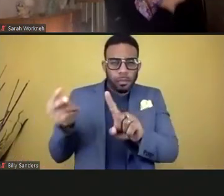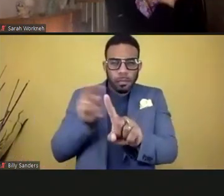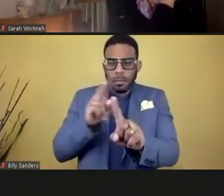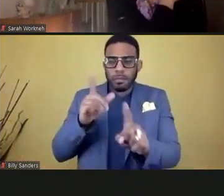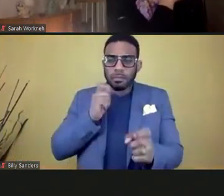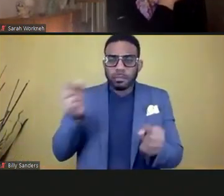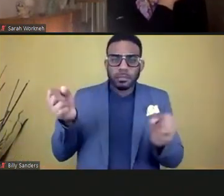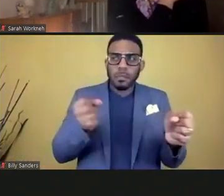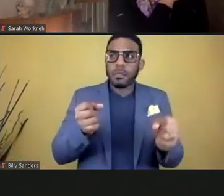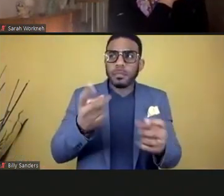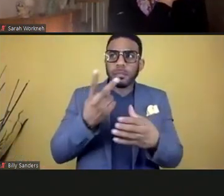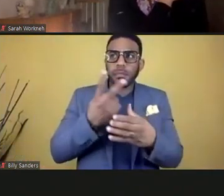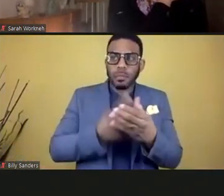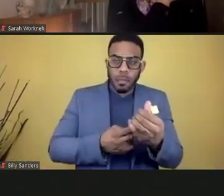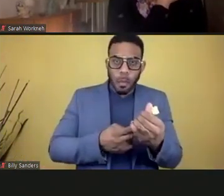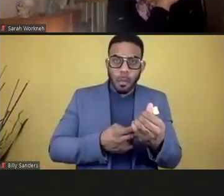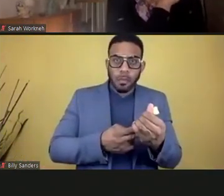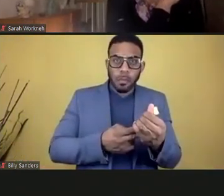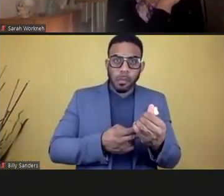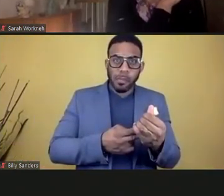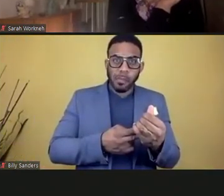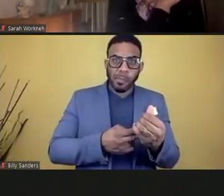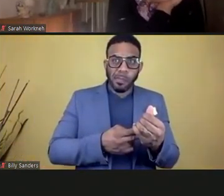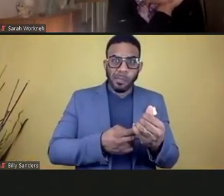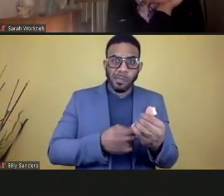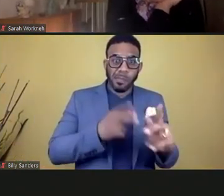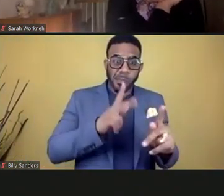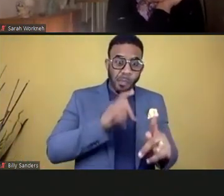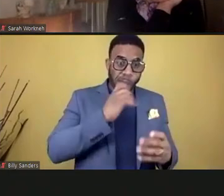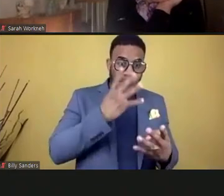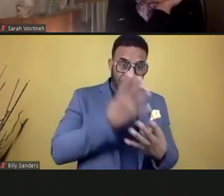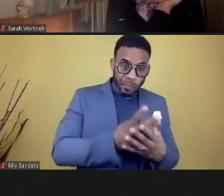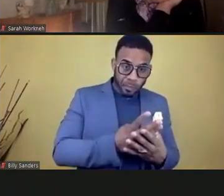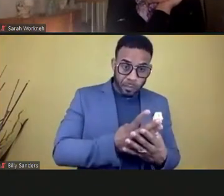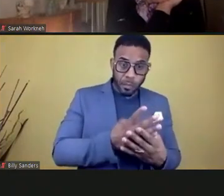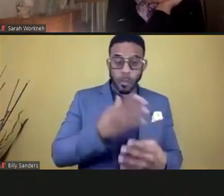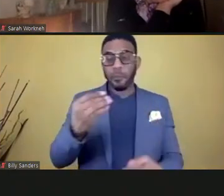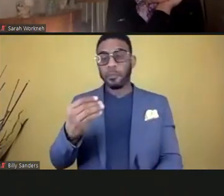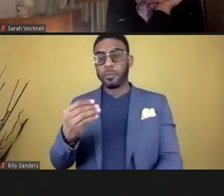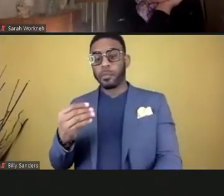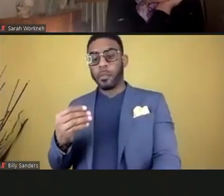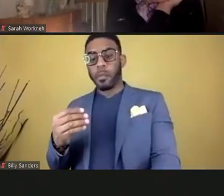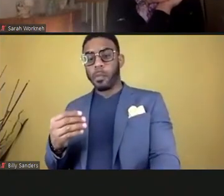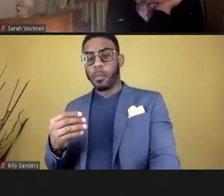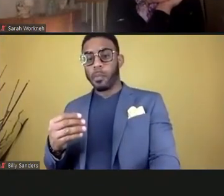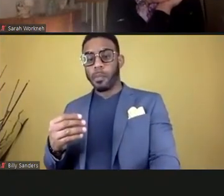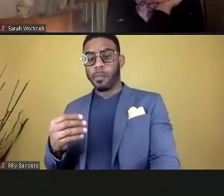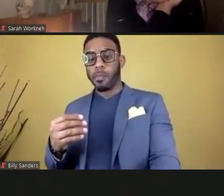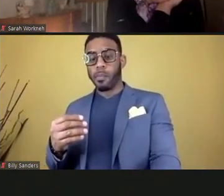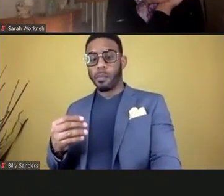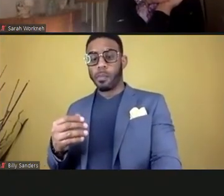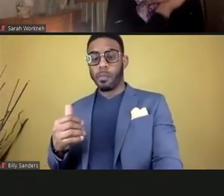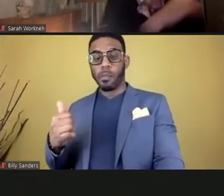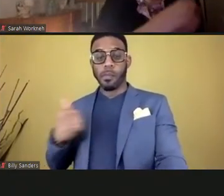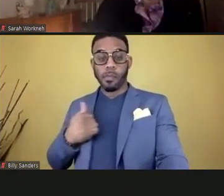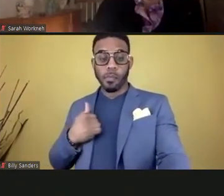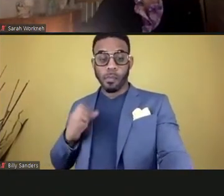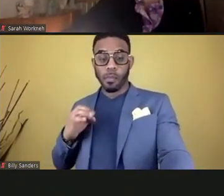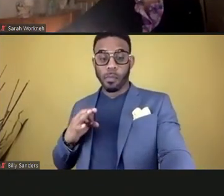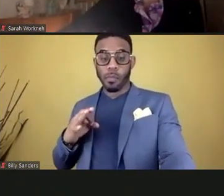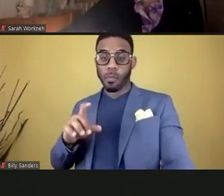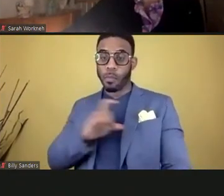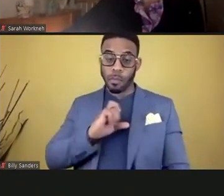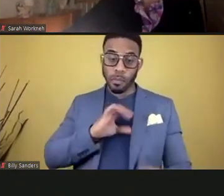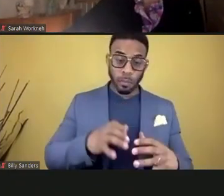were bringing both the people that were incarcerated and the militarization of the police